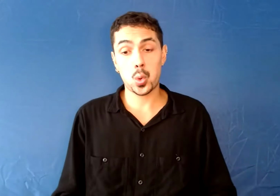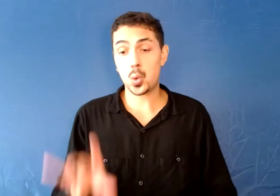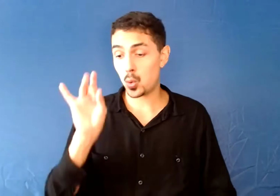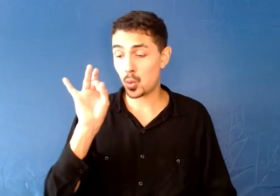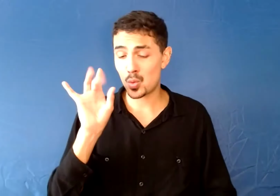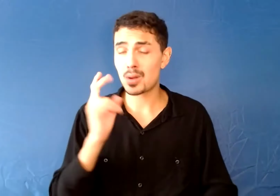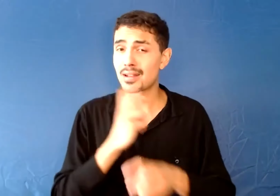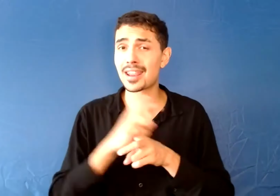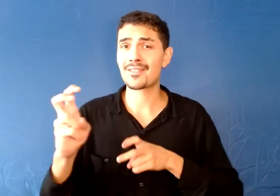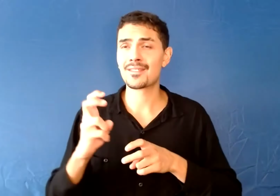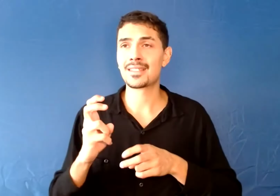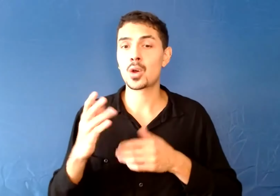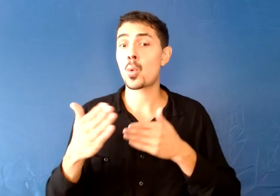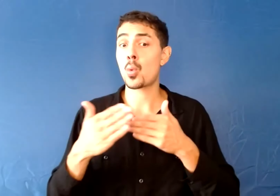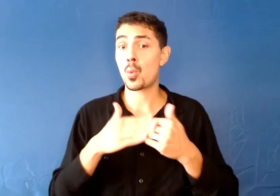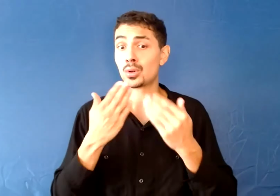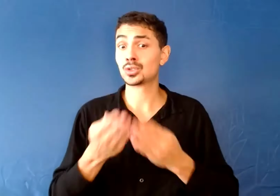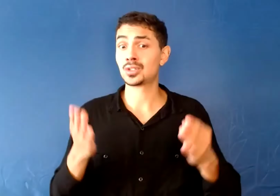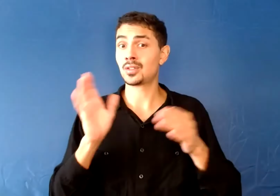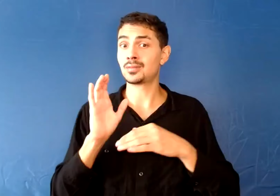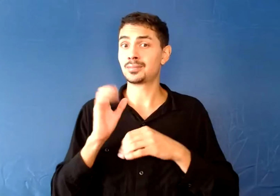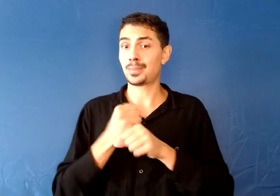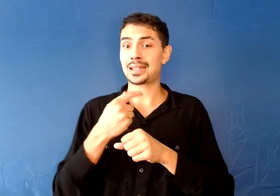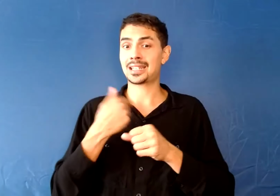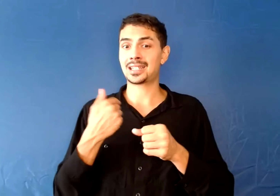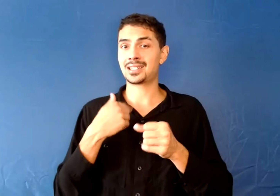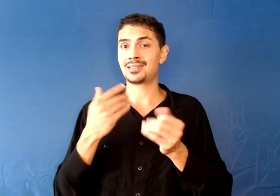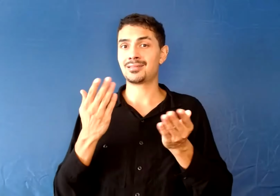to shut down a portion of our program that was doing that work. And I think,